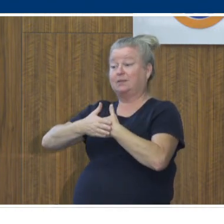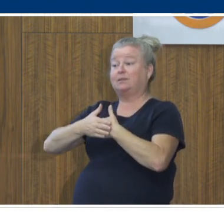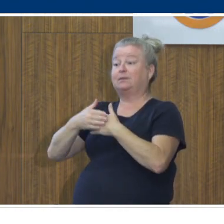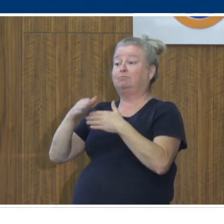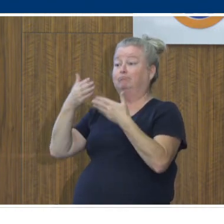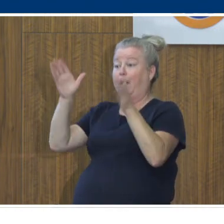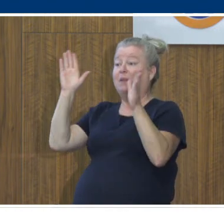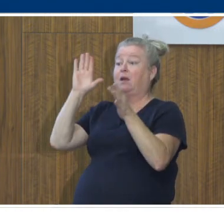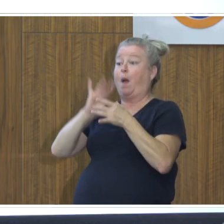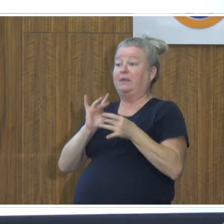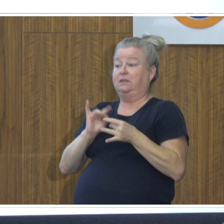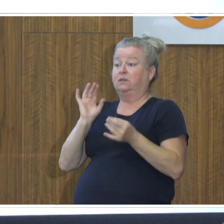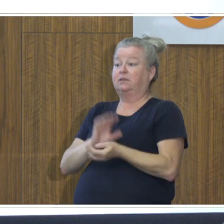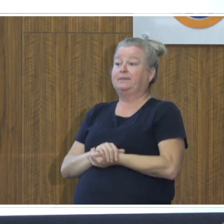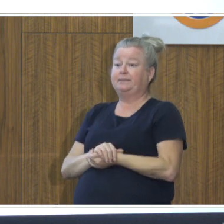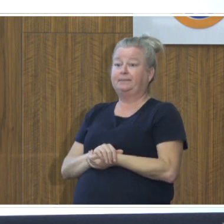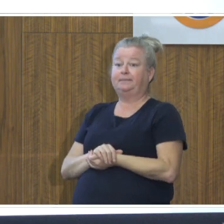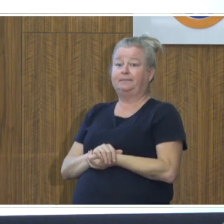comments.